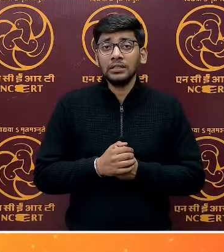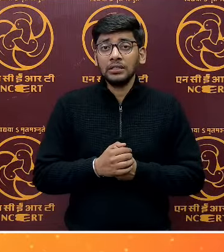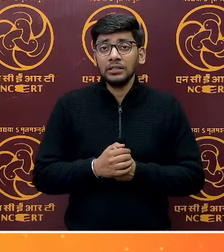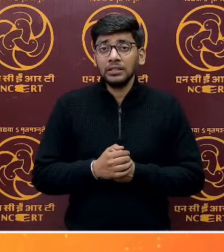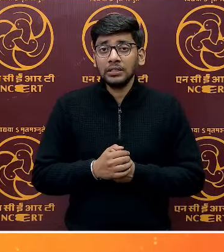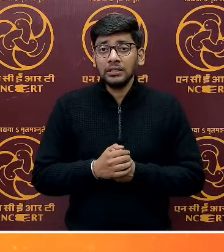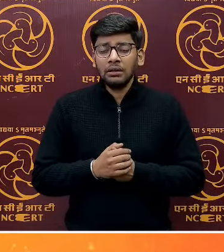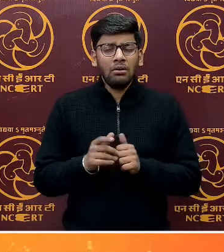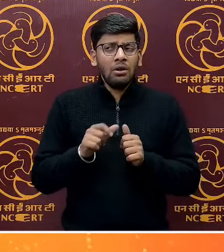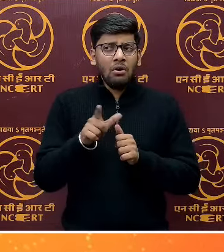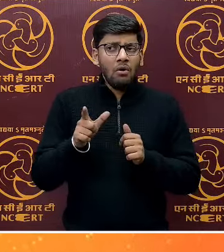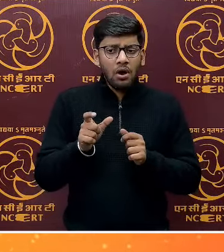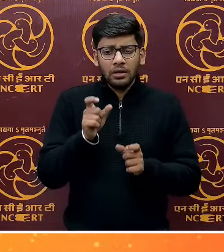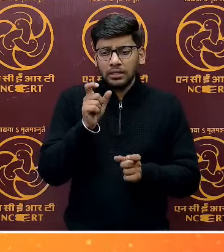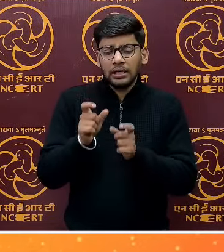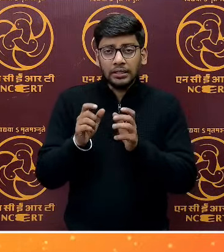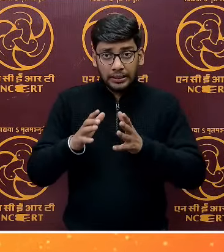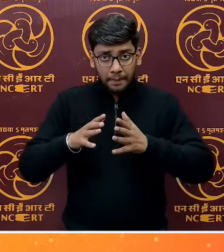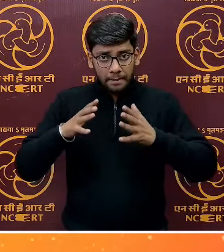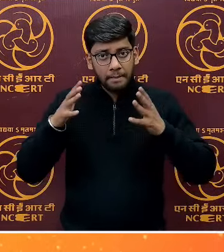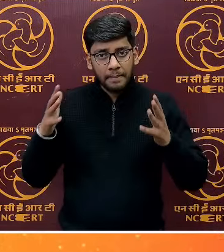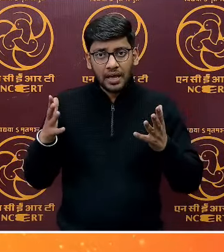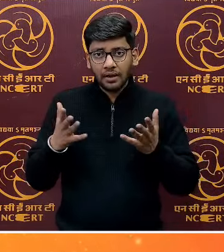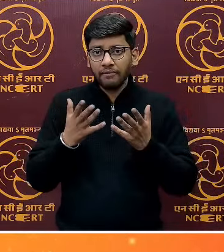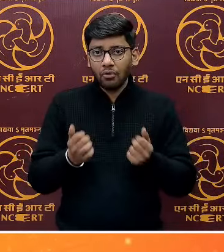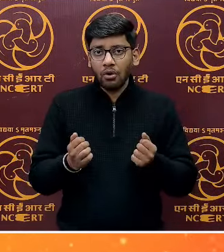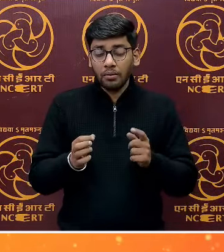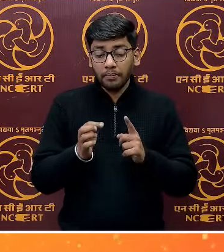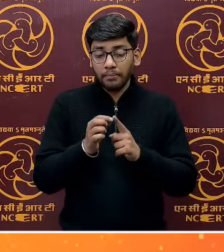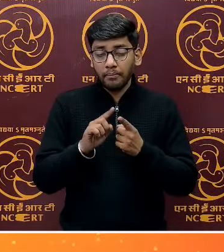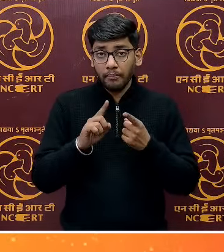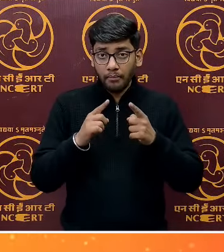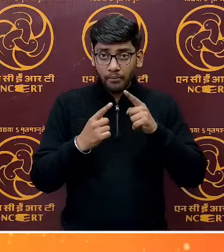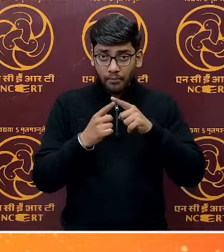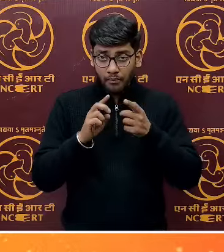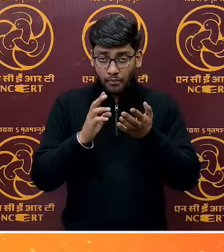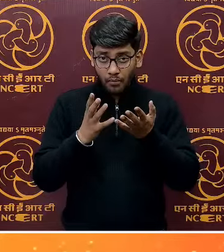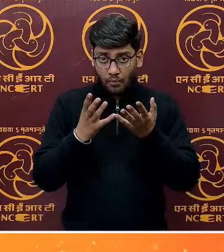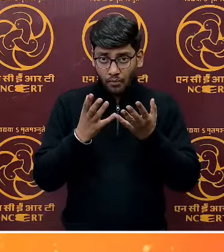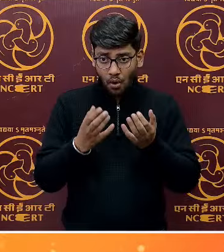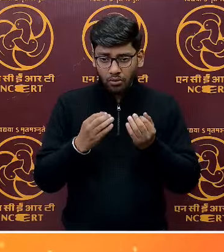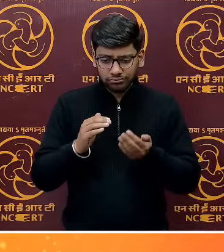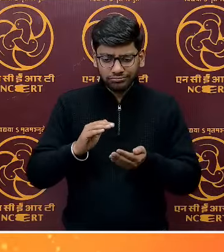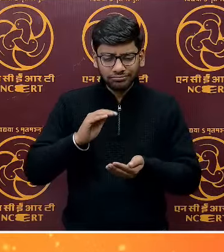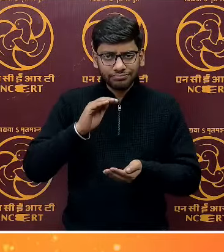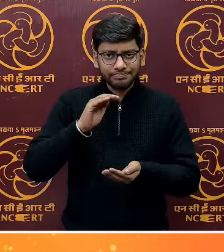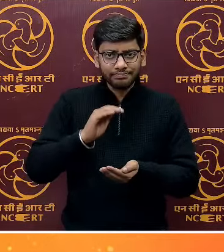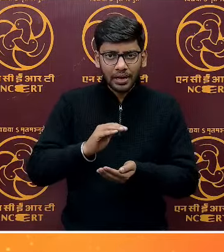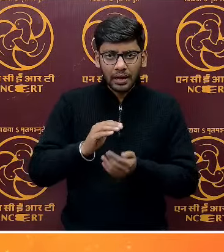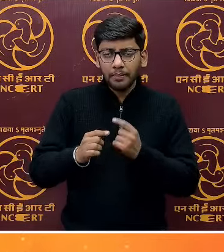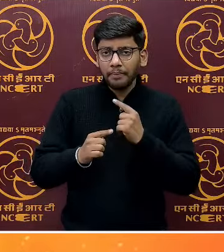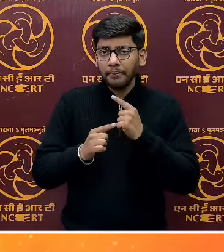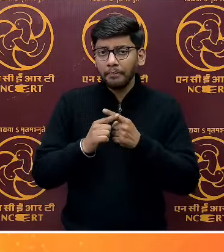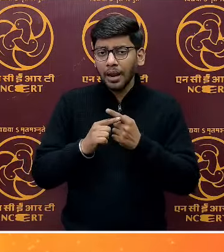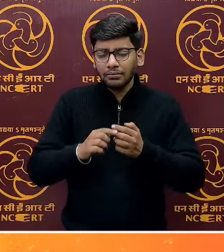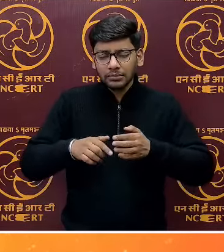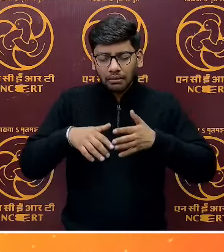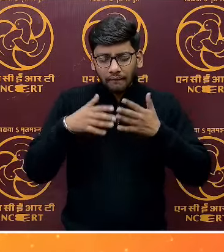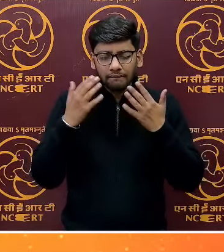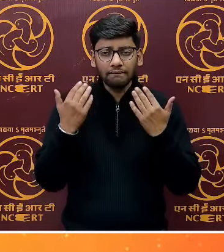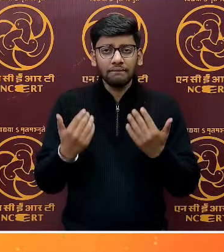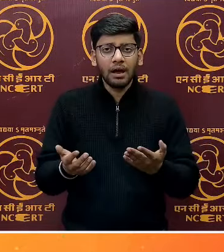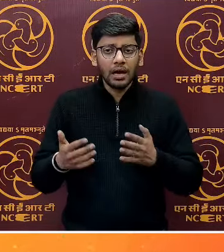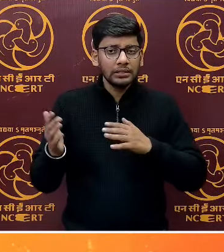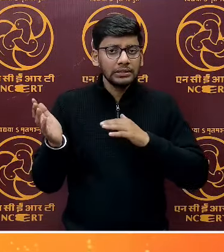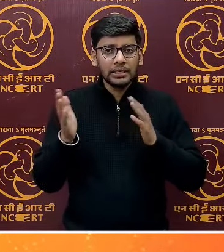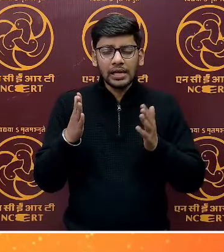that everybody wants to be big. Here the poet wants to be small and light as air, to be so that